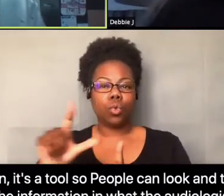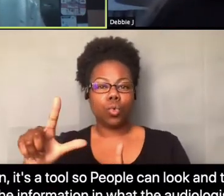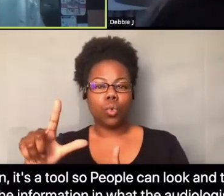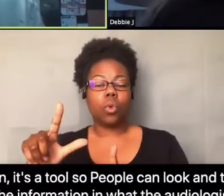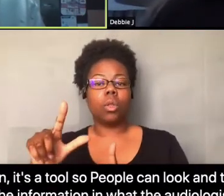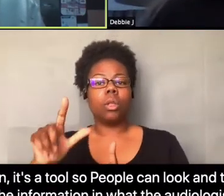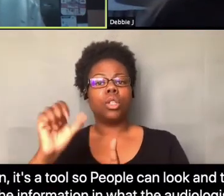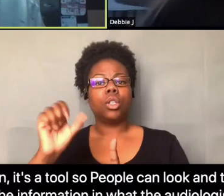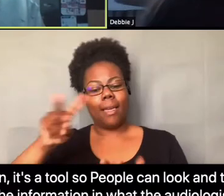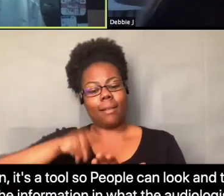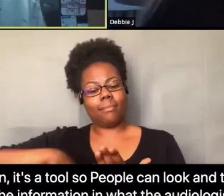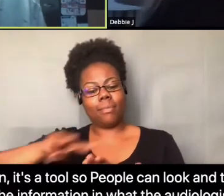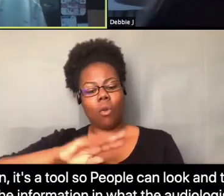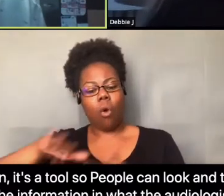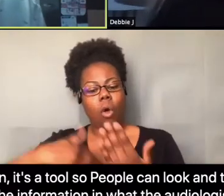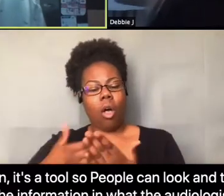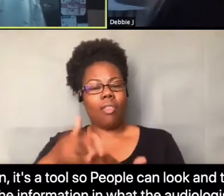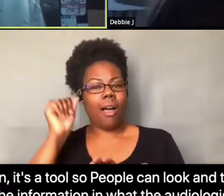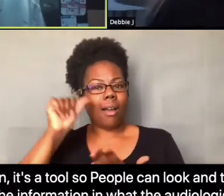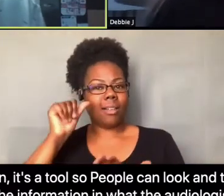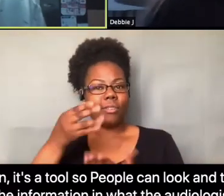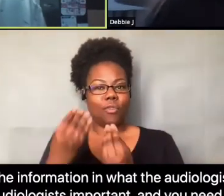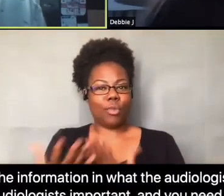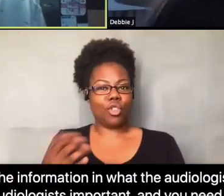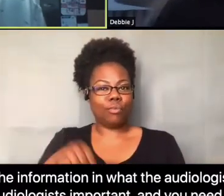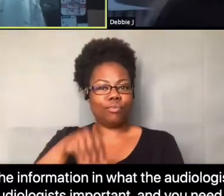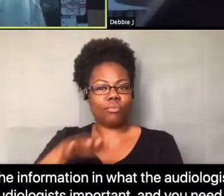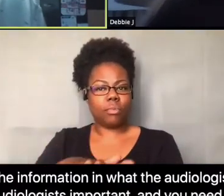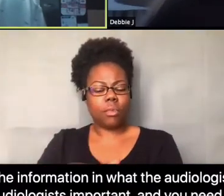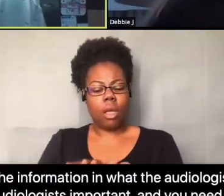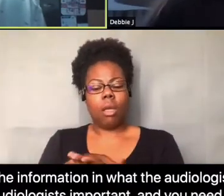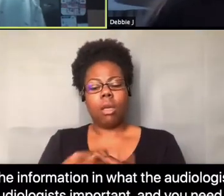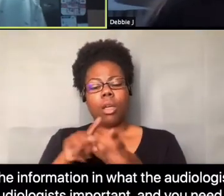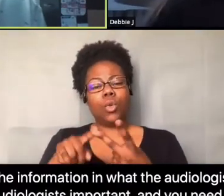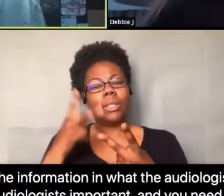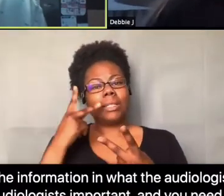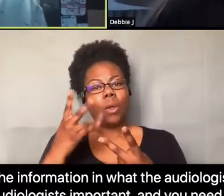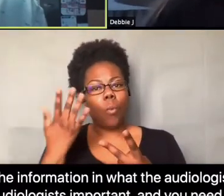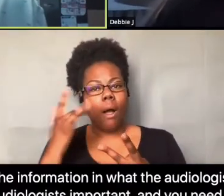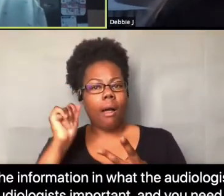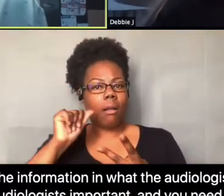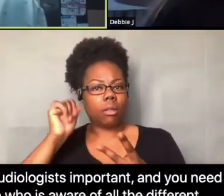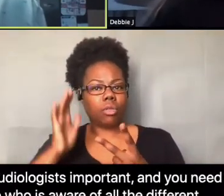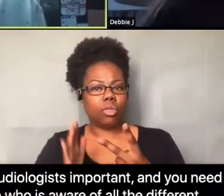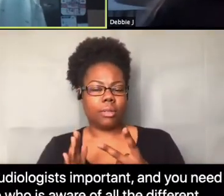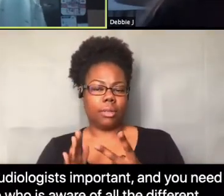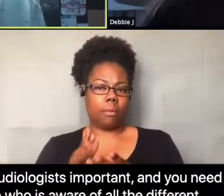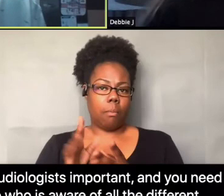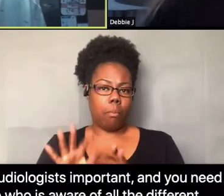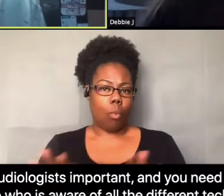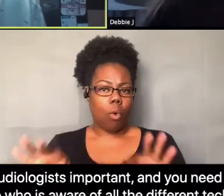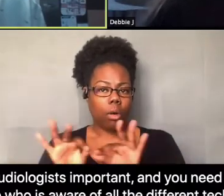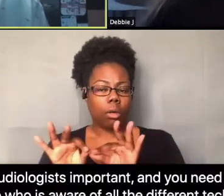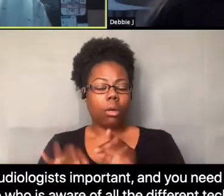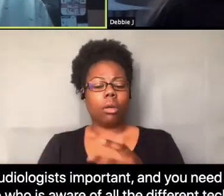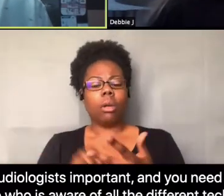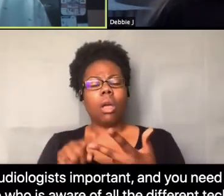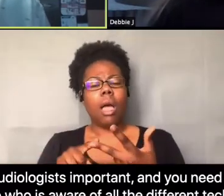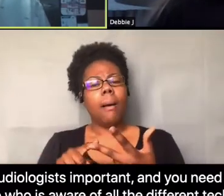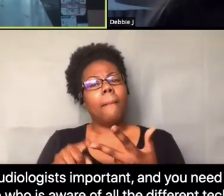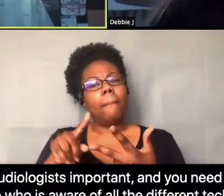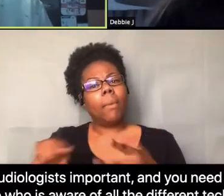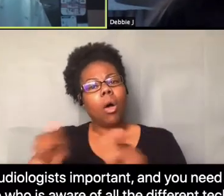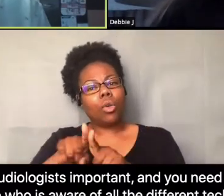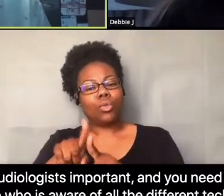why the audiologist is important. And you need someone who is aware of all the different technologies, is to know,